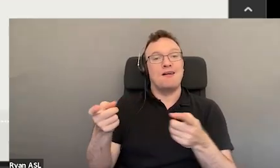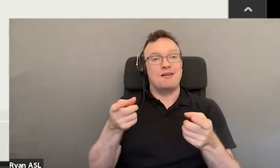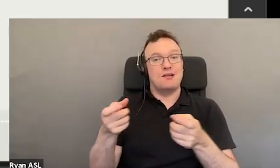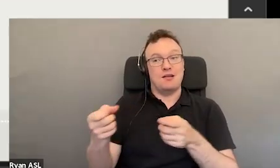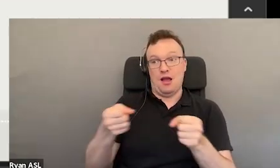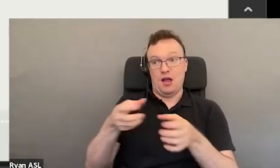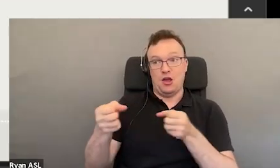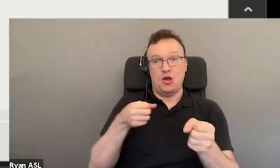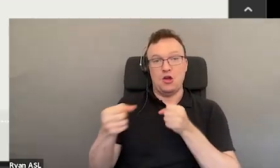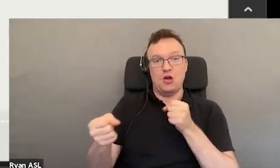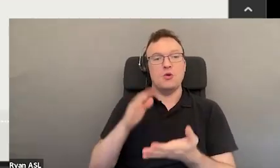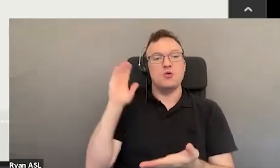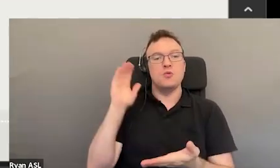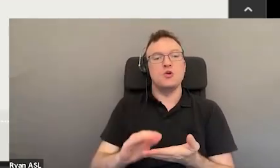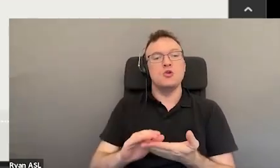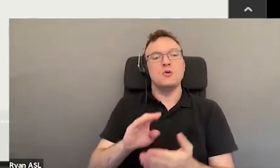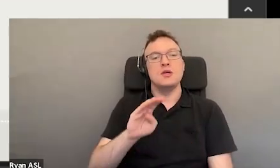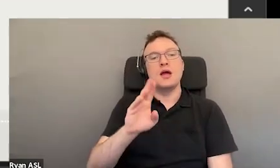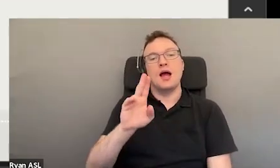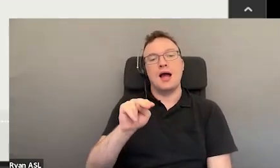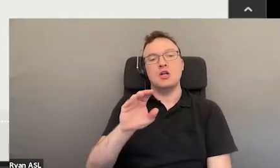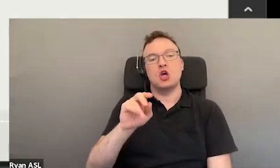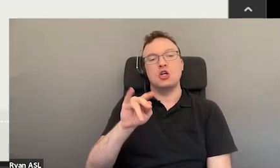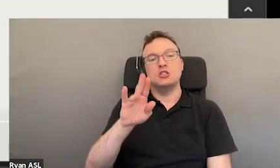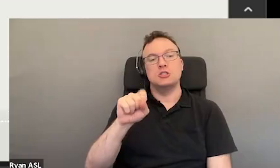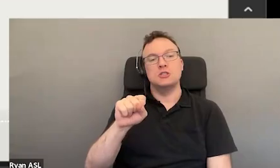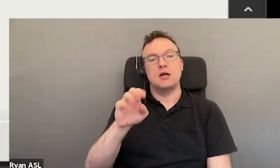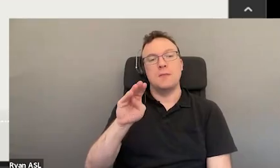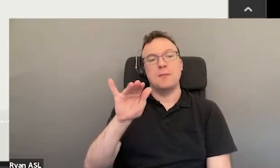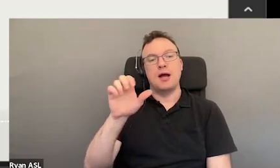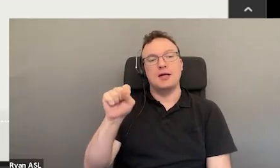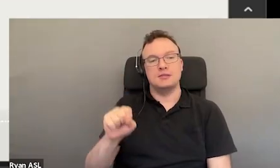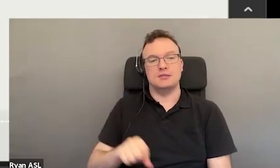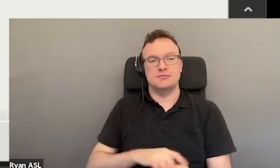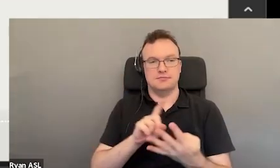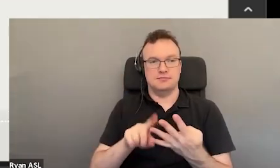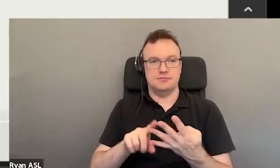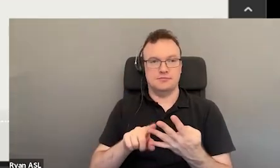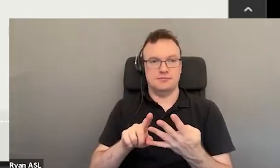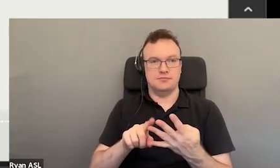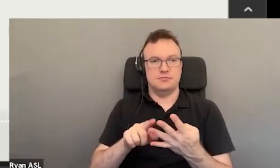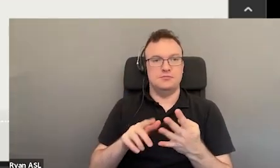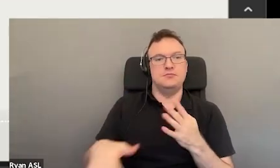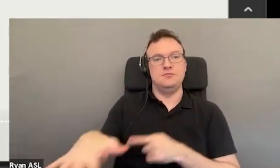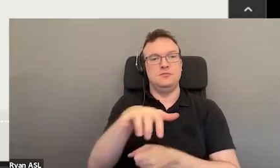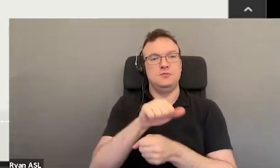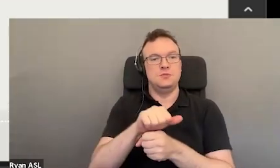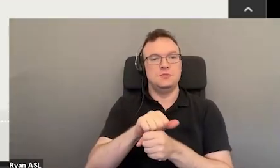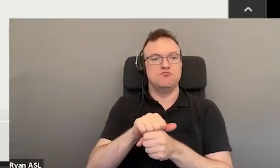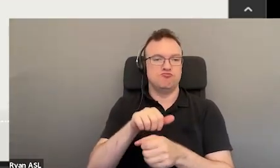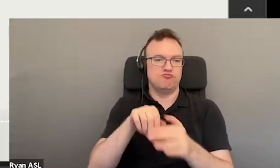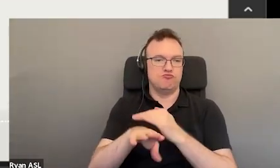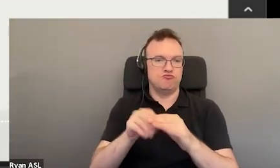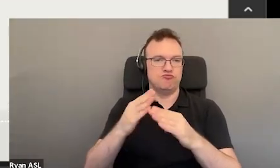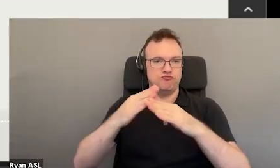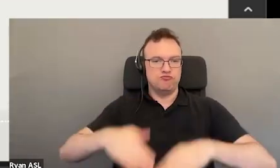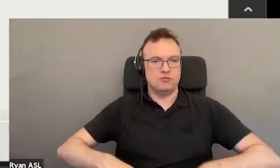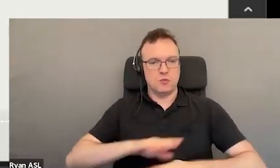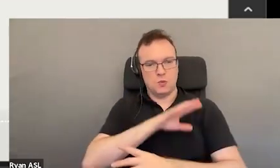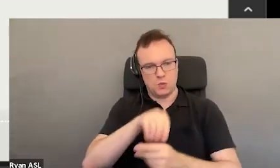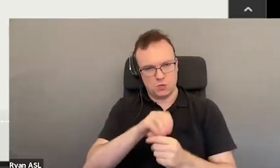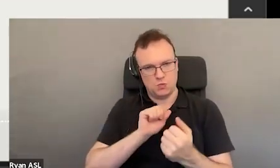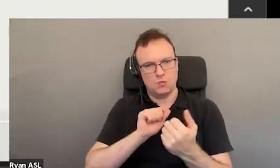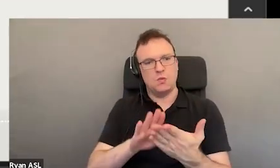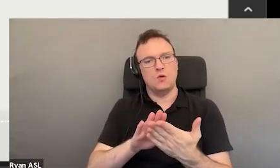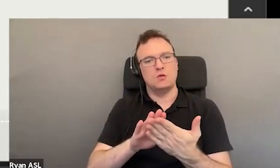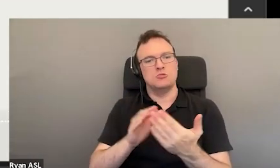of unconscious bias. Third, by making the workplace accessible, including in the approaches